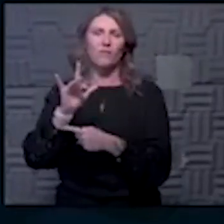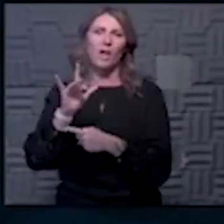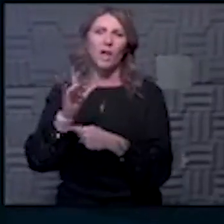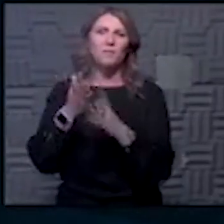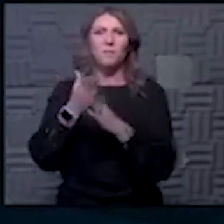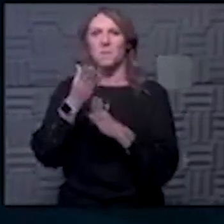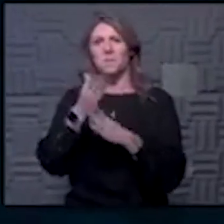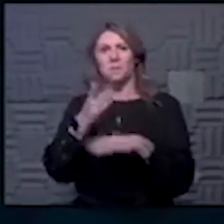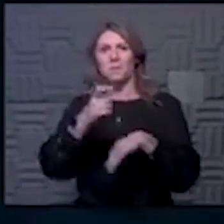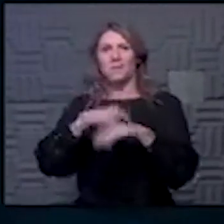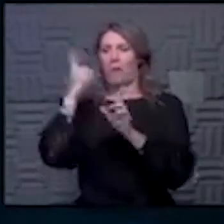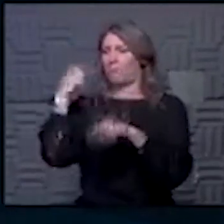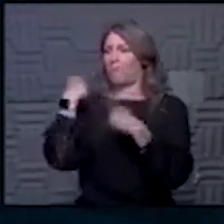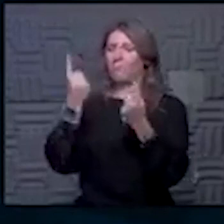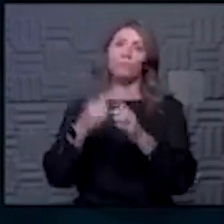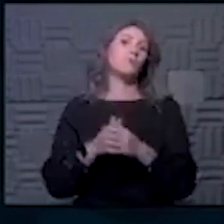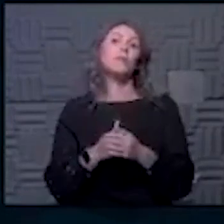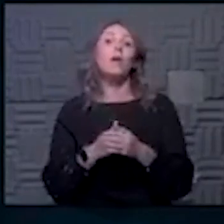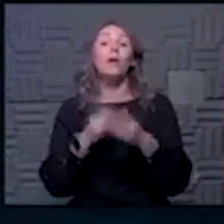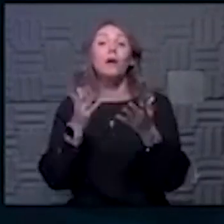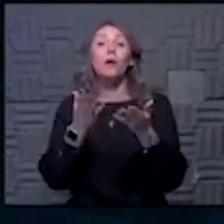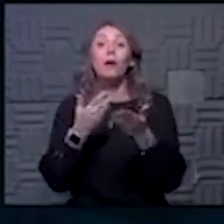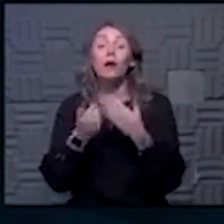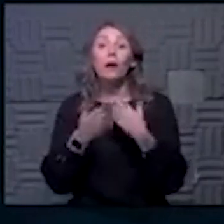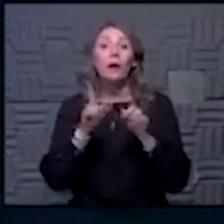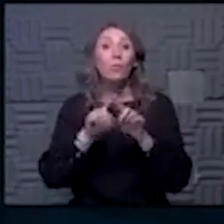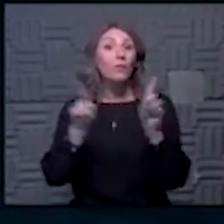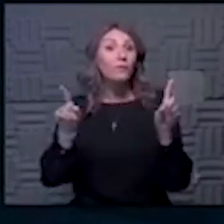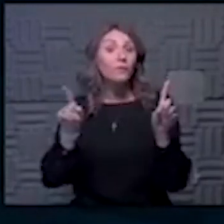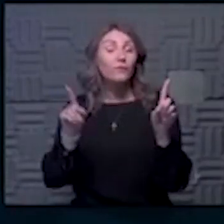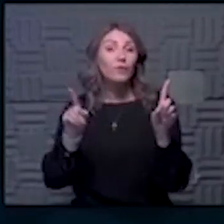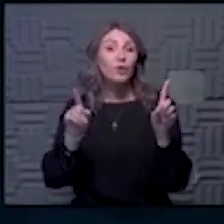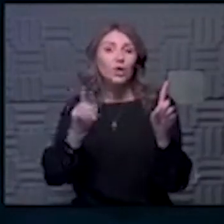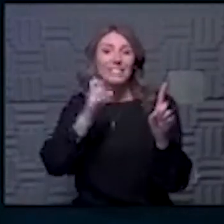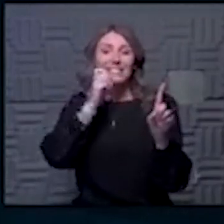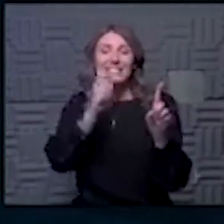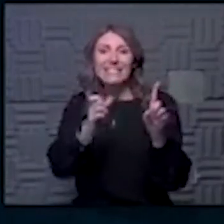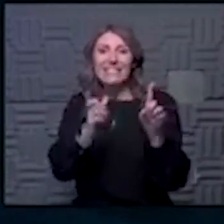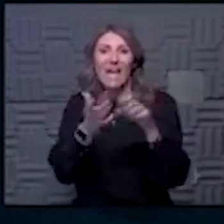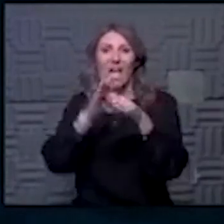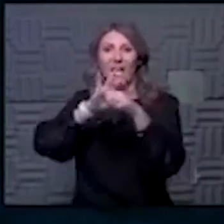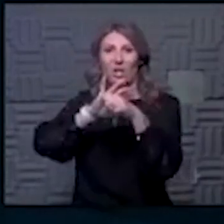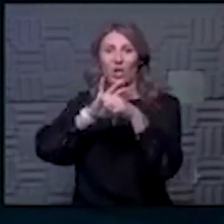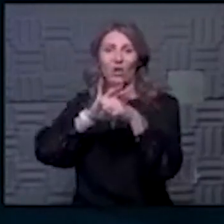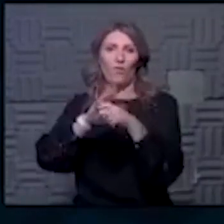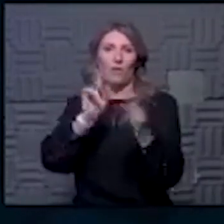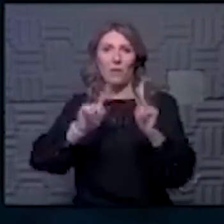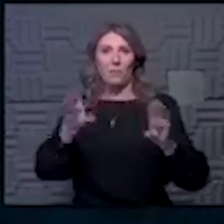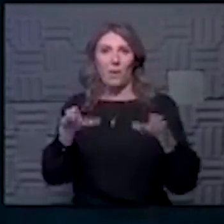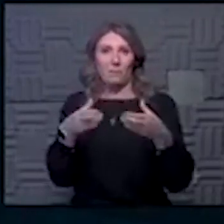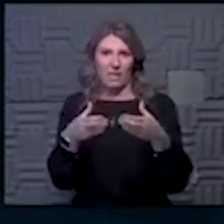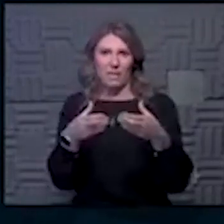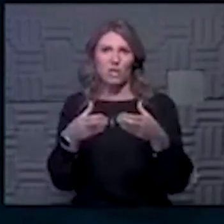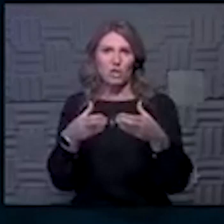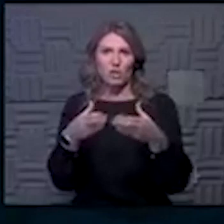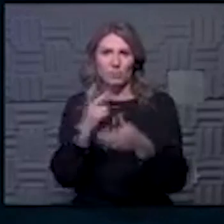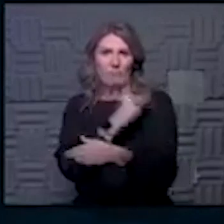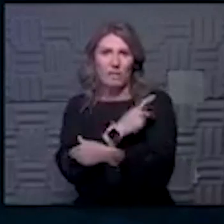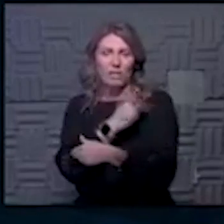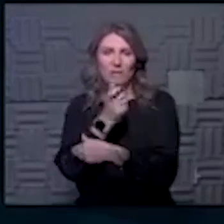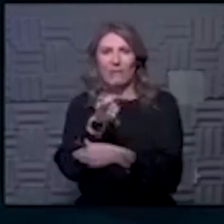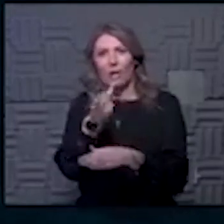period. However, what has changed a little bit is our non-COVID population of patients has been a little bit